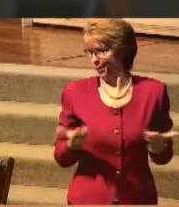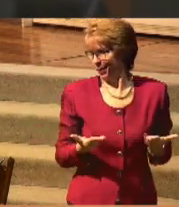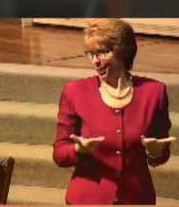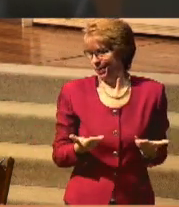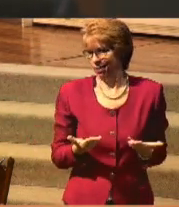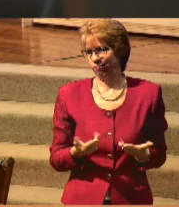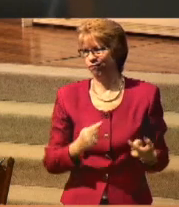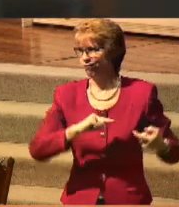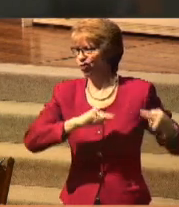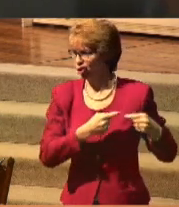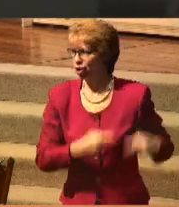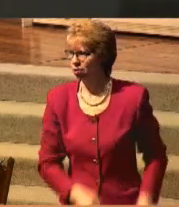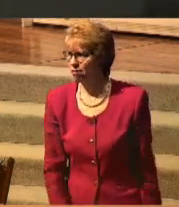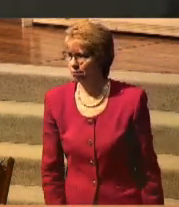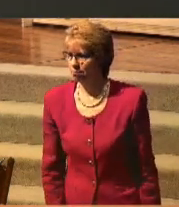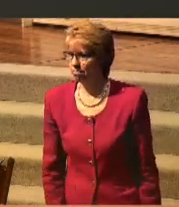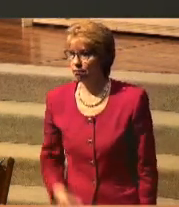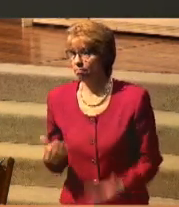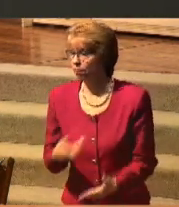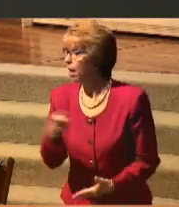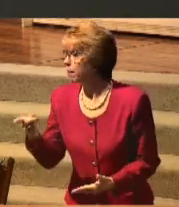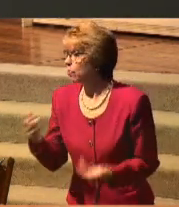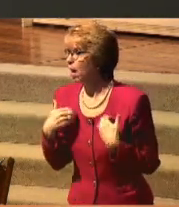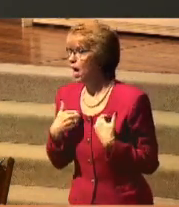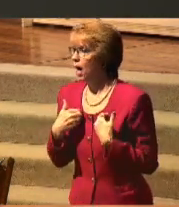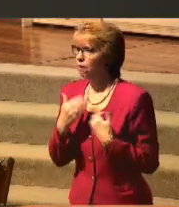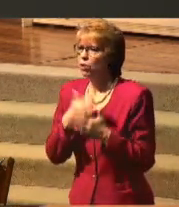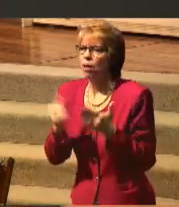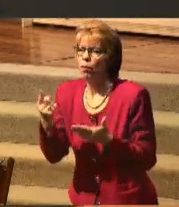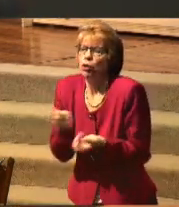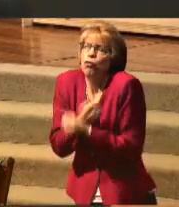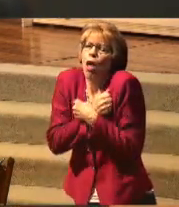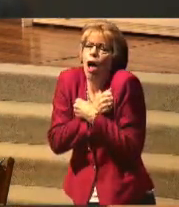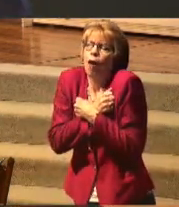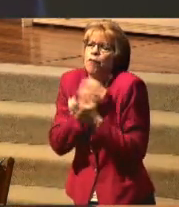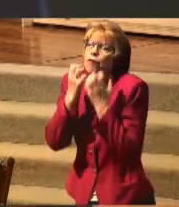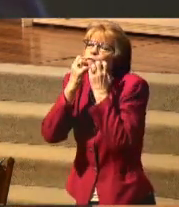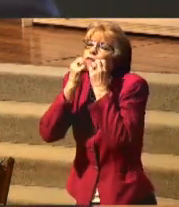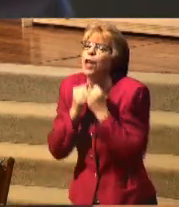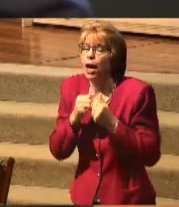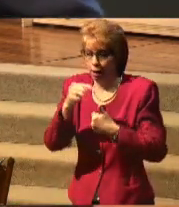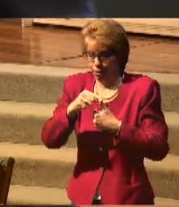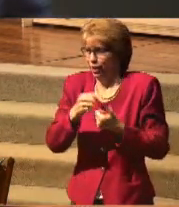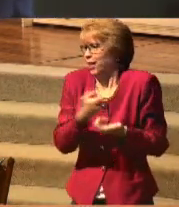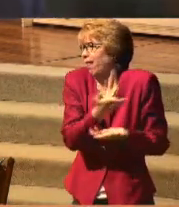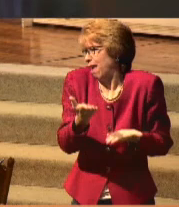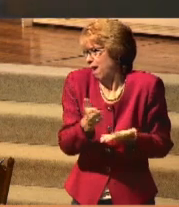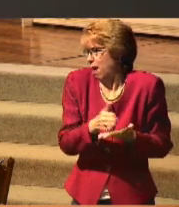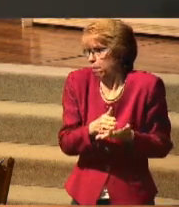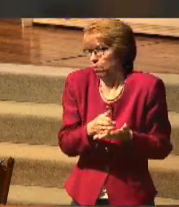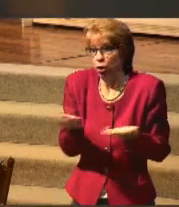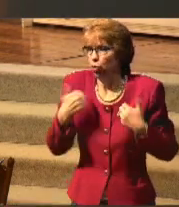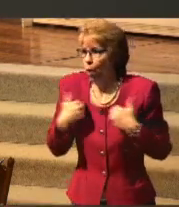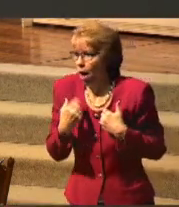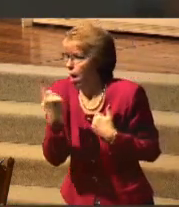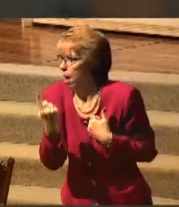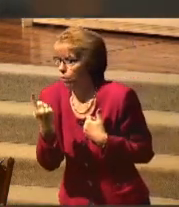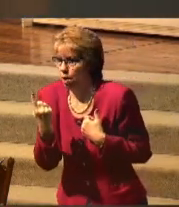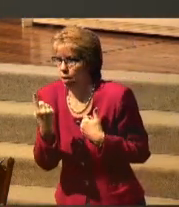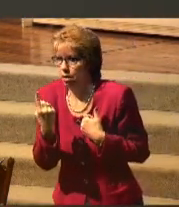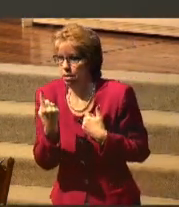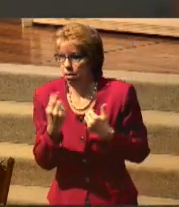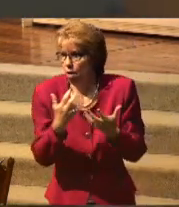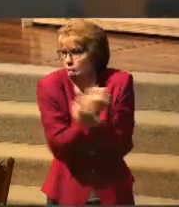have someone that you love, cherish them. If you have no one to love, then find someone to